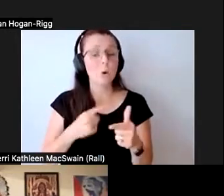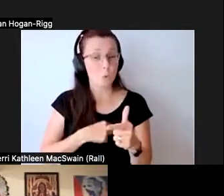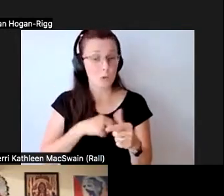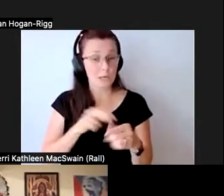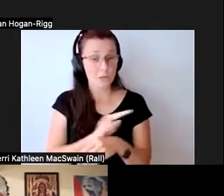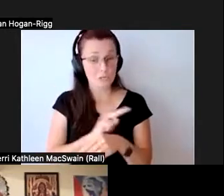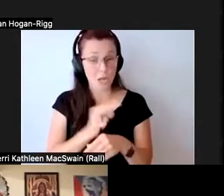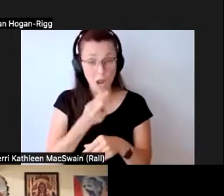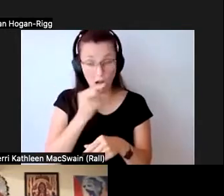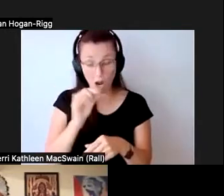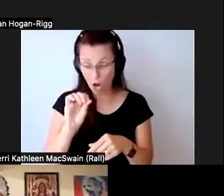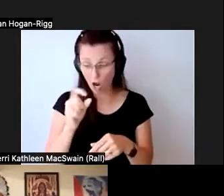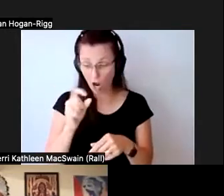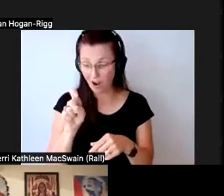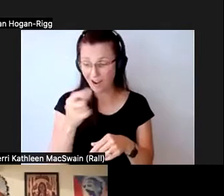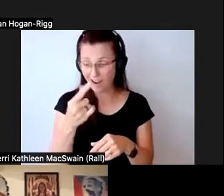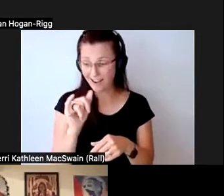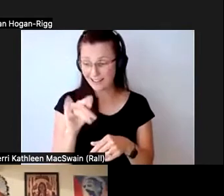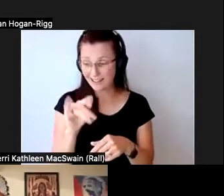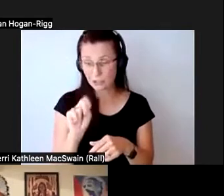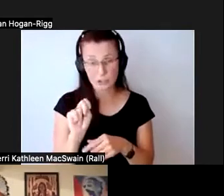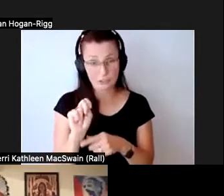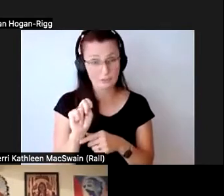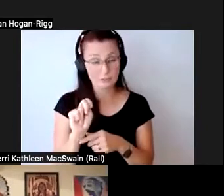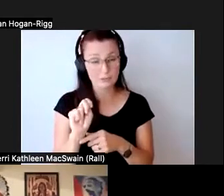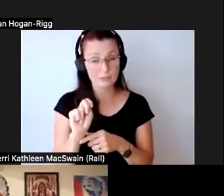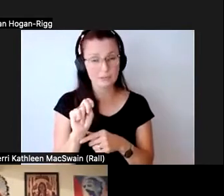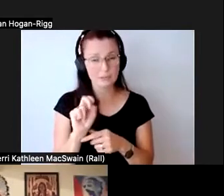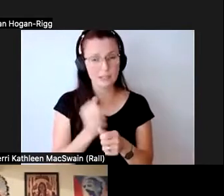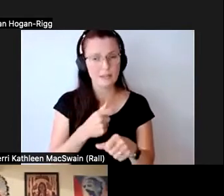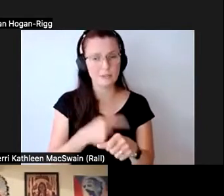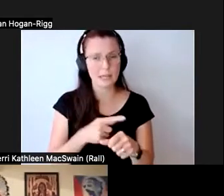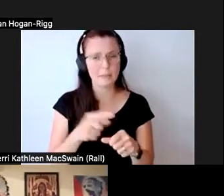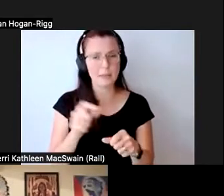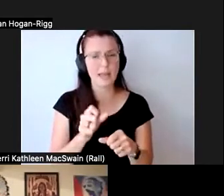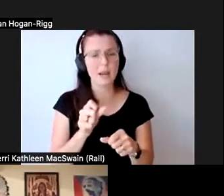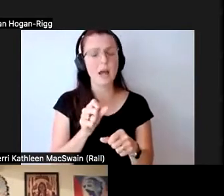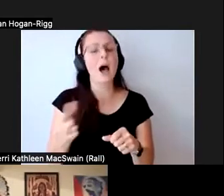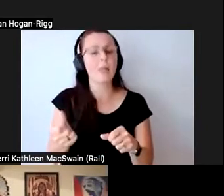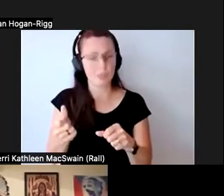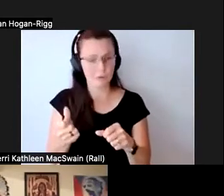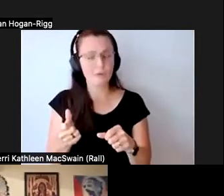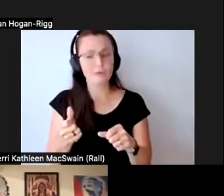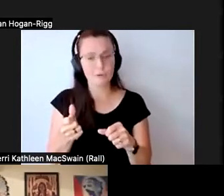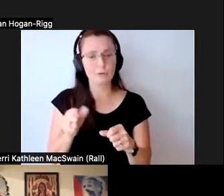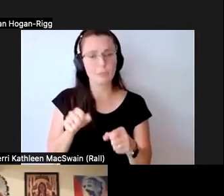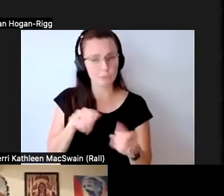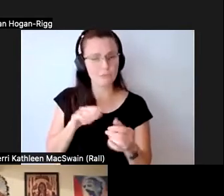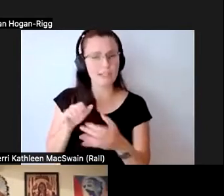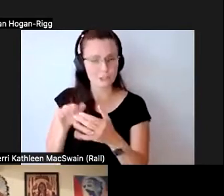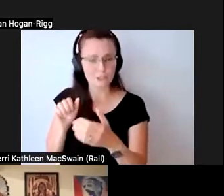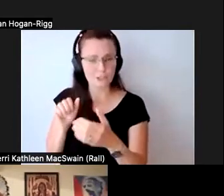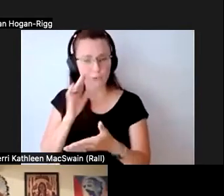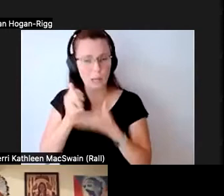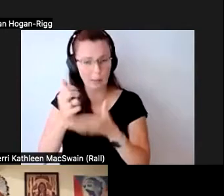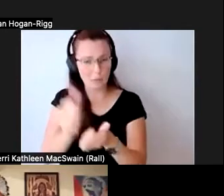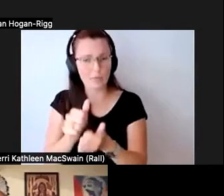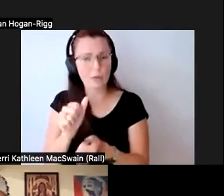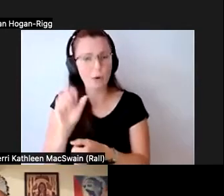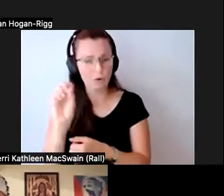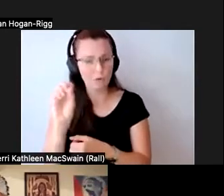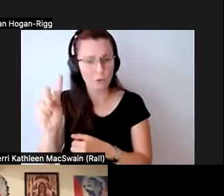using agitation in other ways to respond to an overdose. All of our staff, data folks,